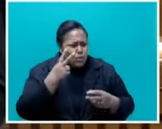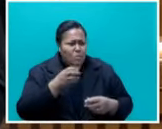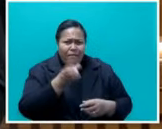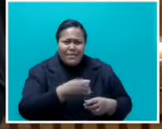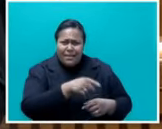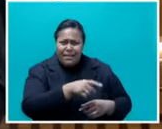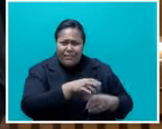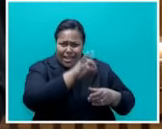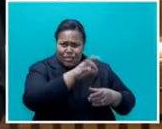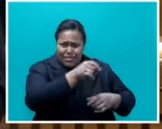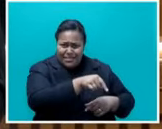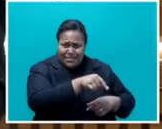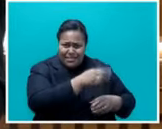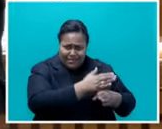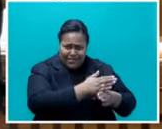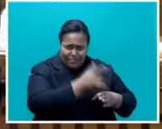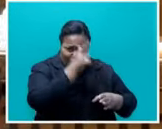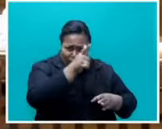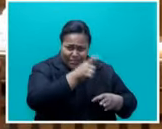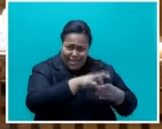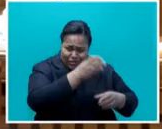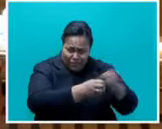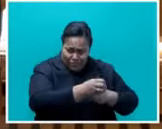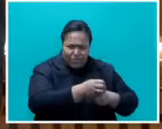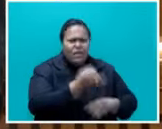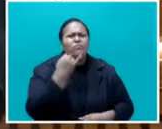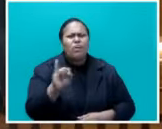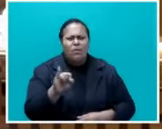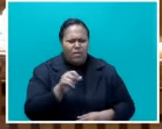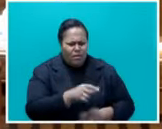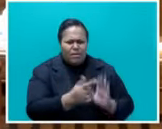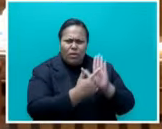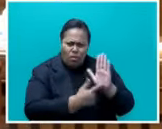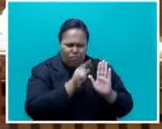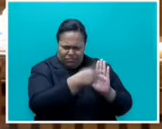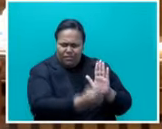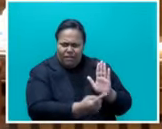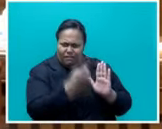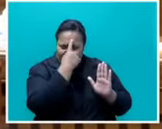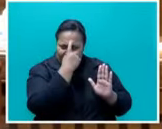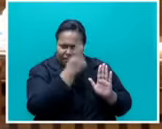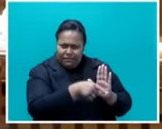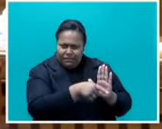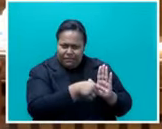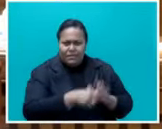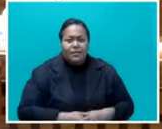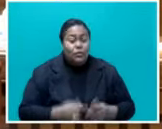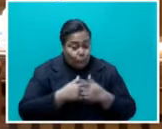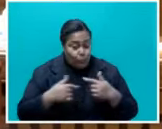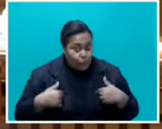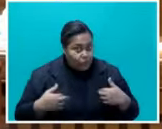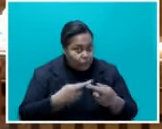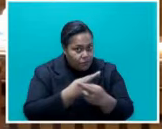Period. That is how he interpreted the law. And we should